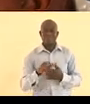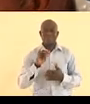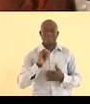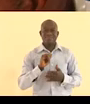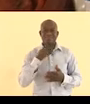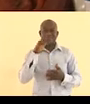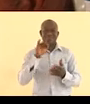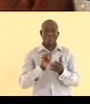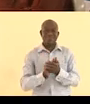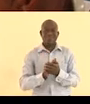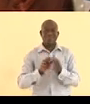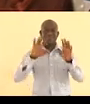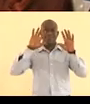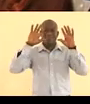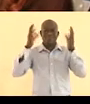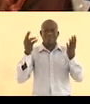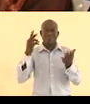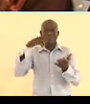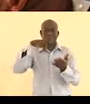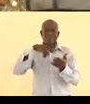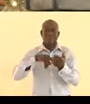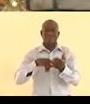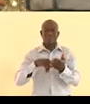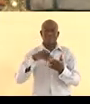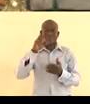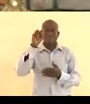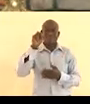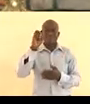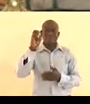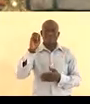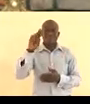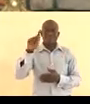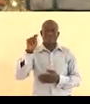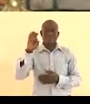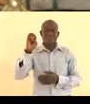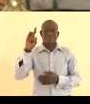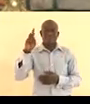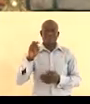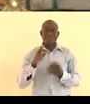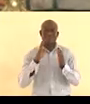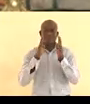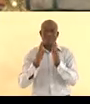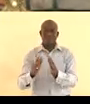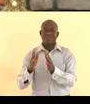I'm told that he is the one that actually is sorted the more, because the class rep